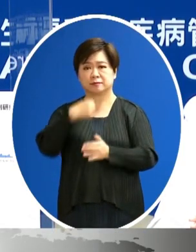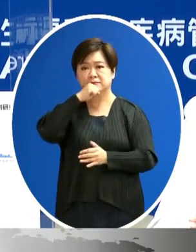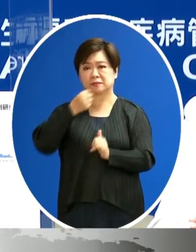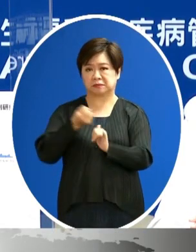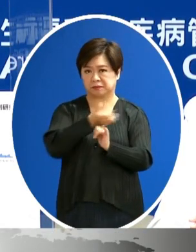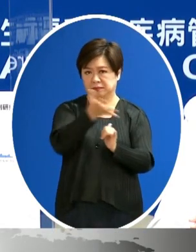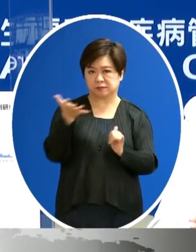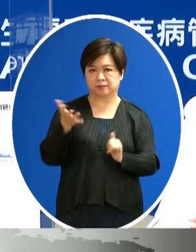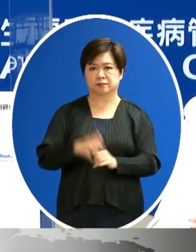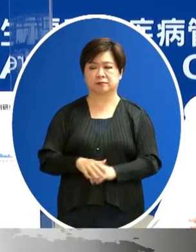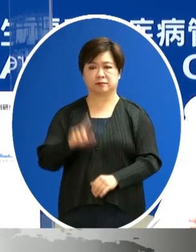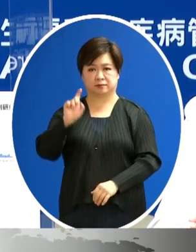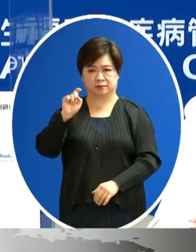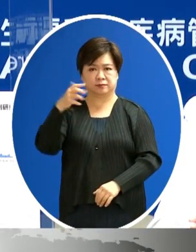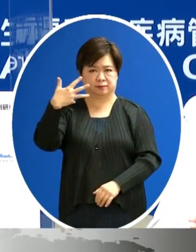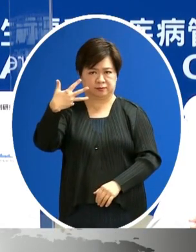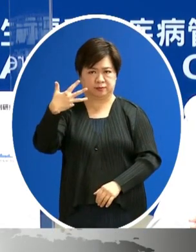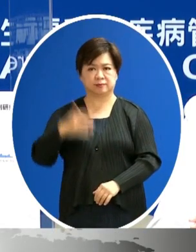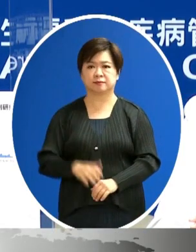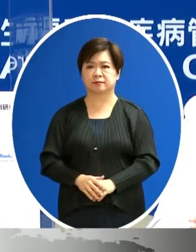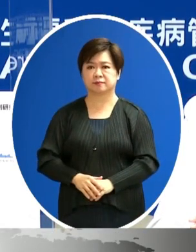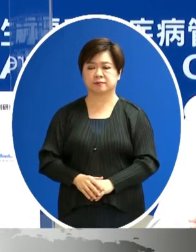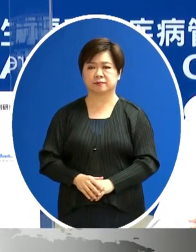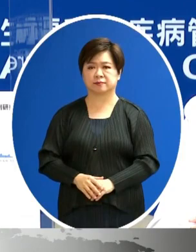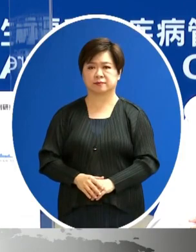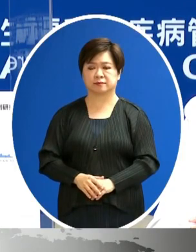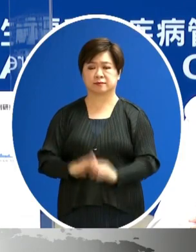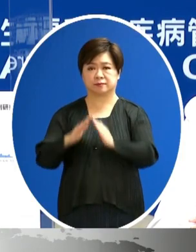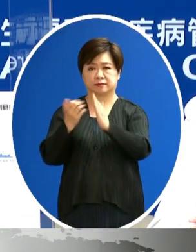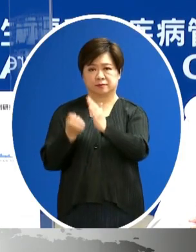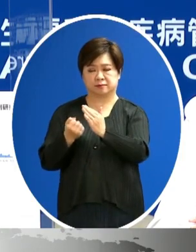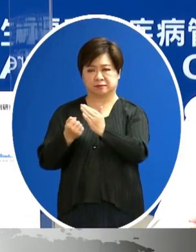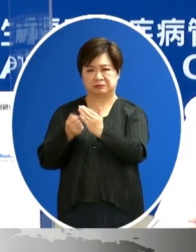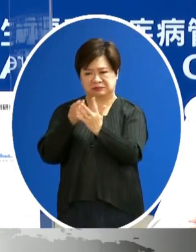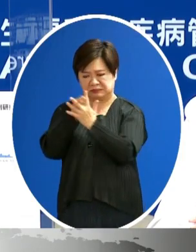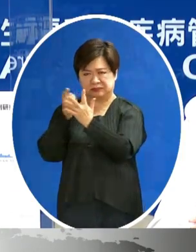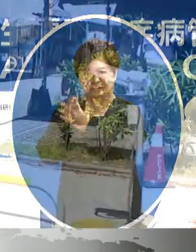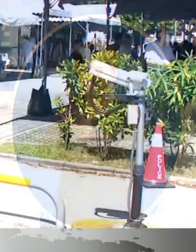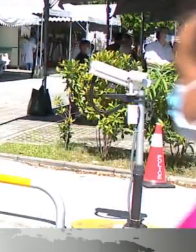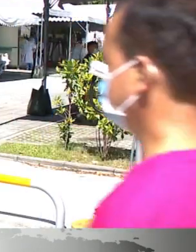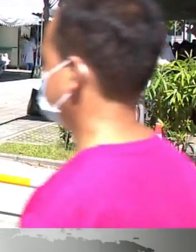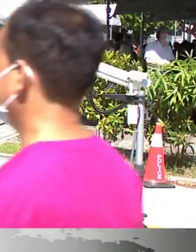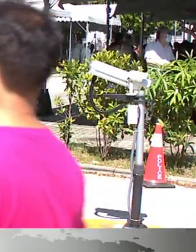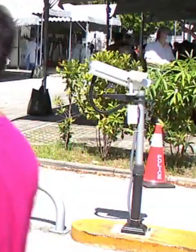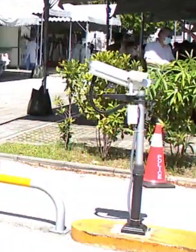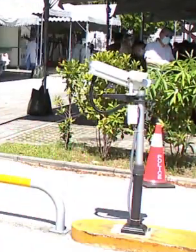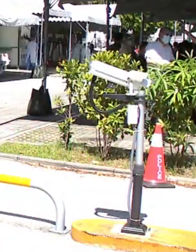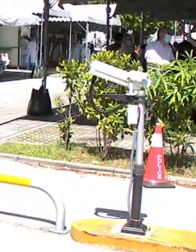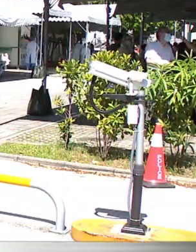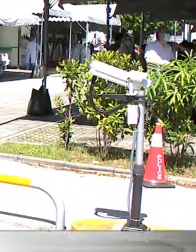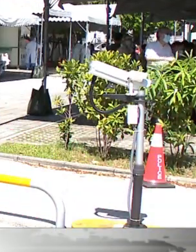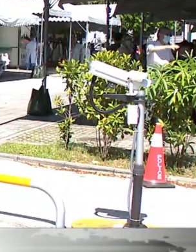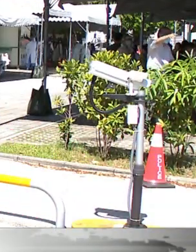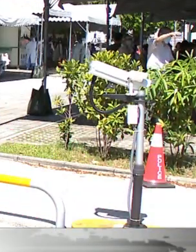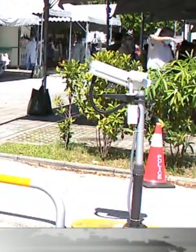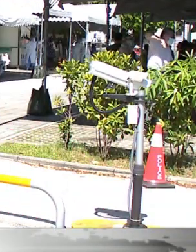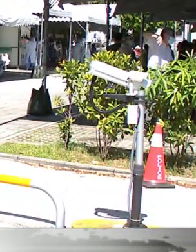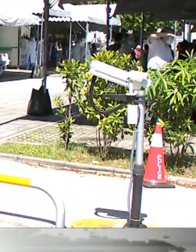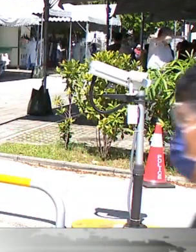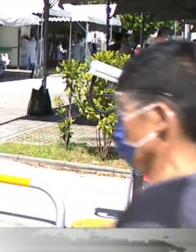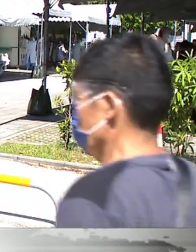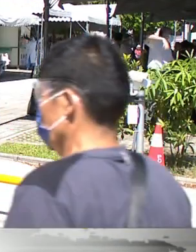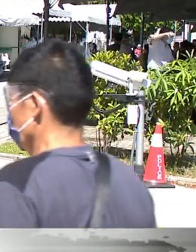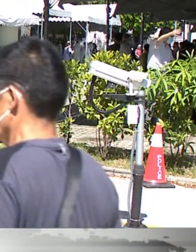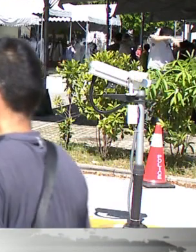Today, we have 18 local cases. 9 of them tested positive during isolation. The CECC reported 4